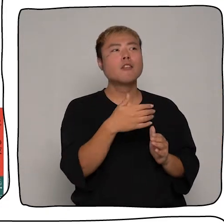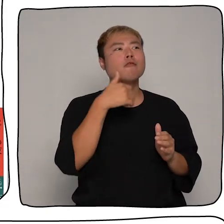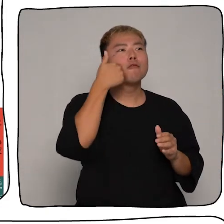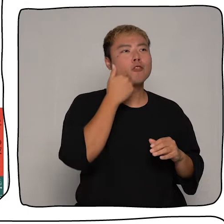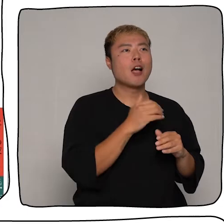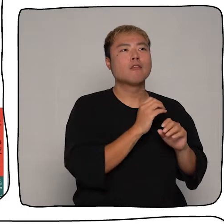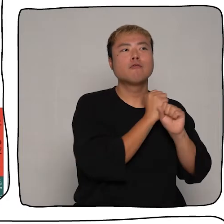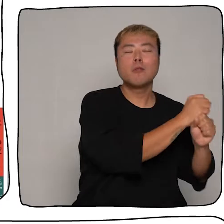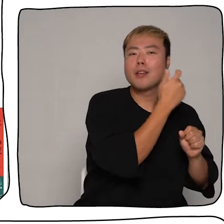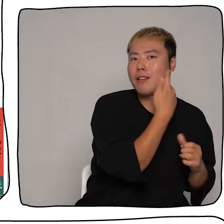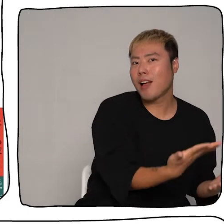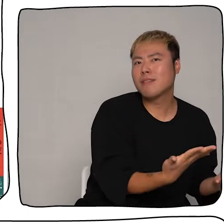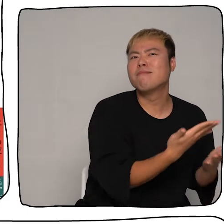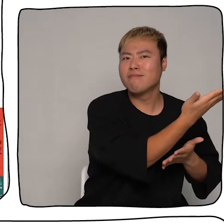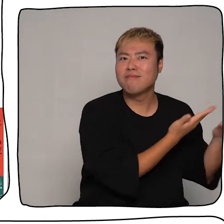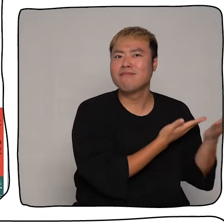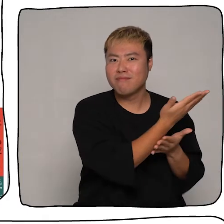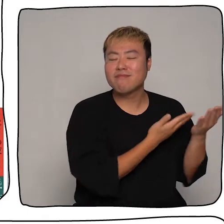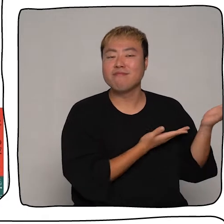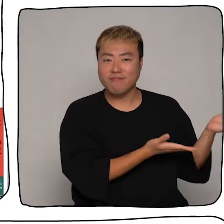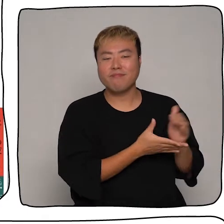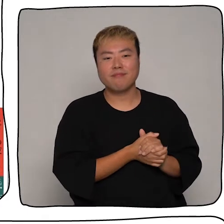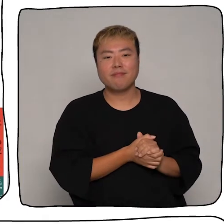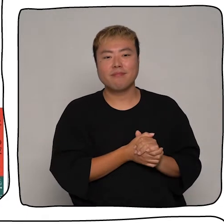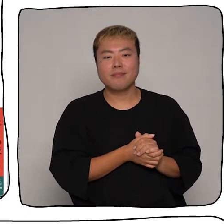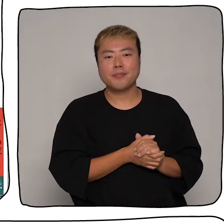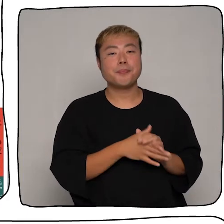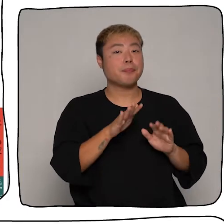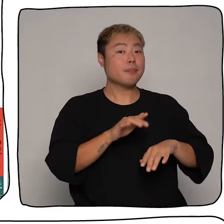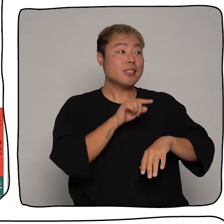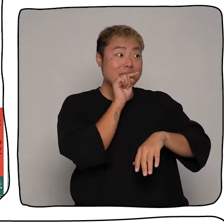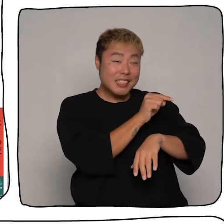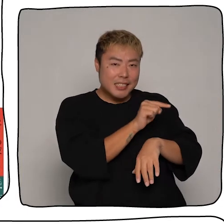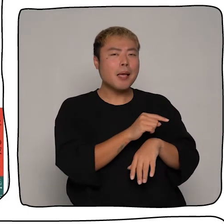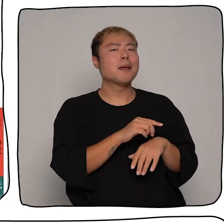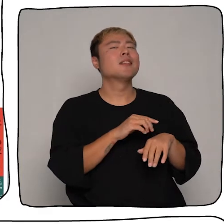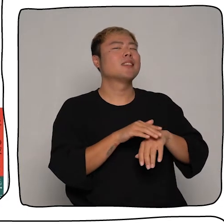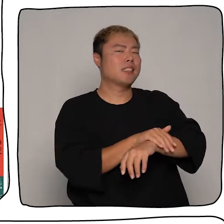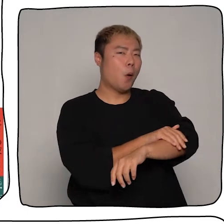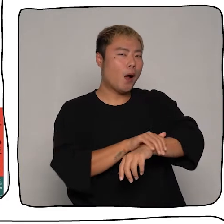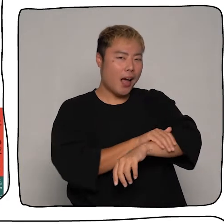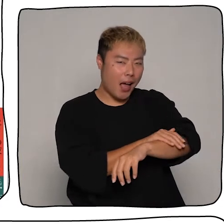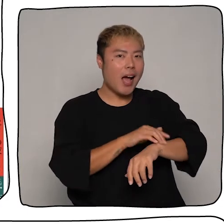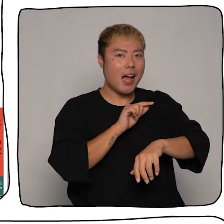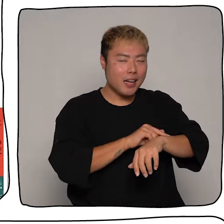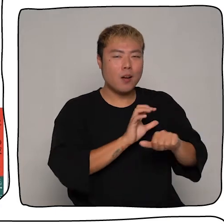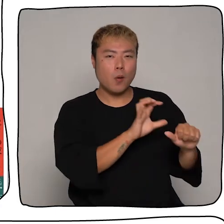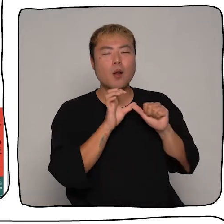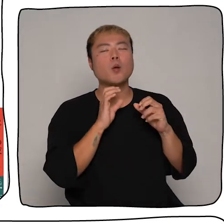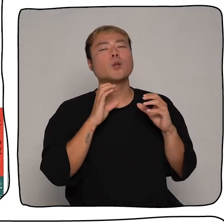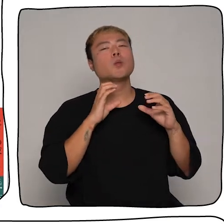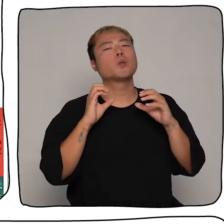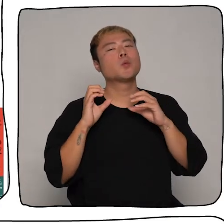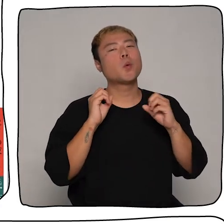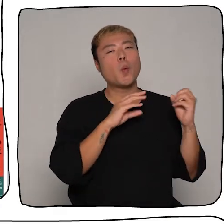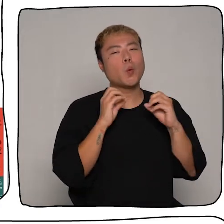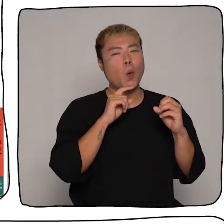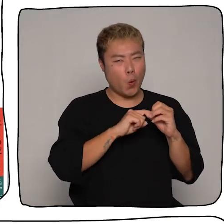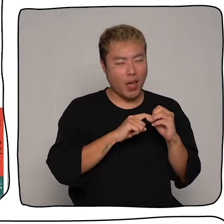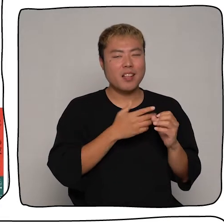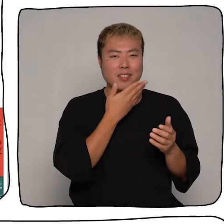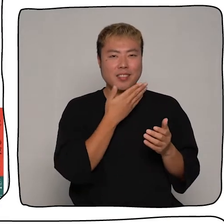is passive. That is a very interesting point of haptic communication. This is